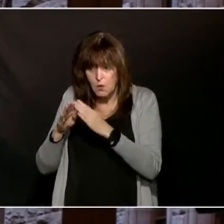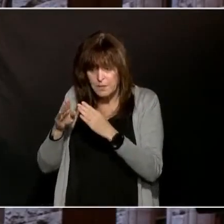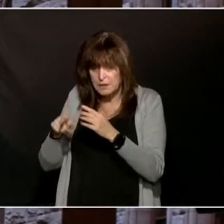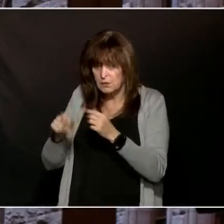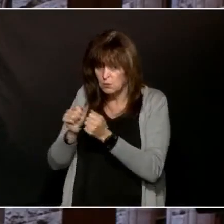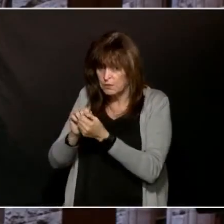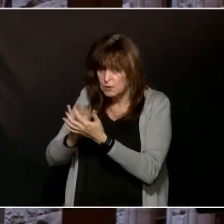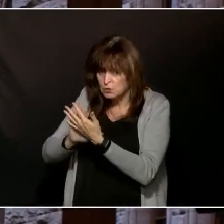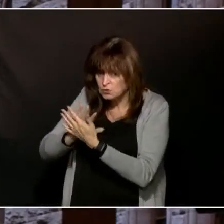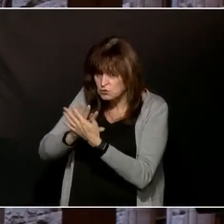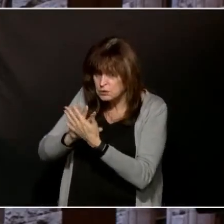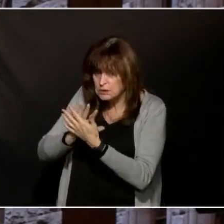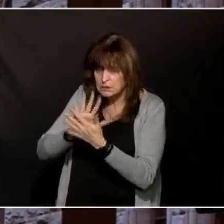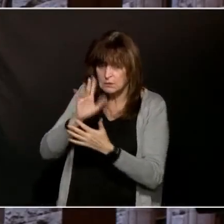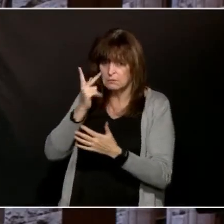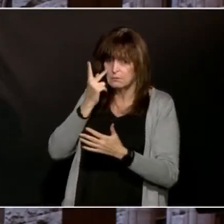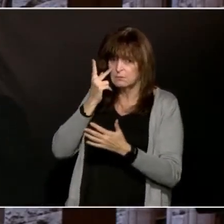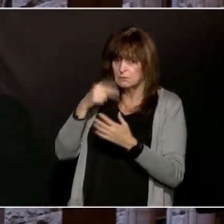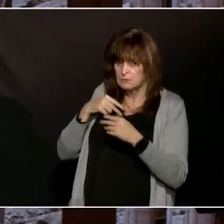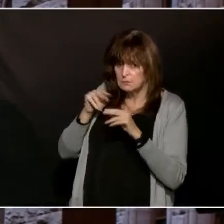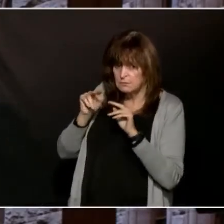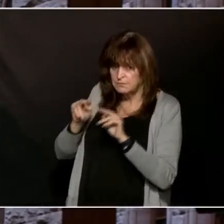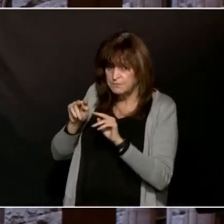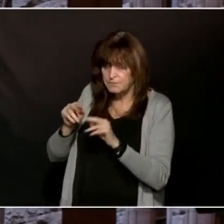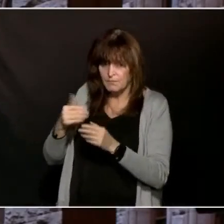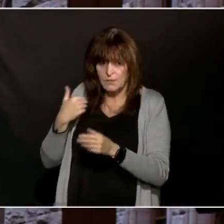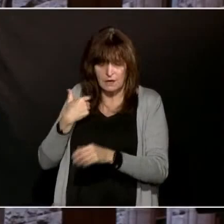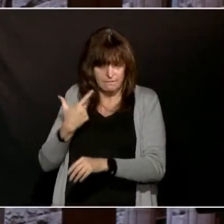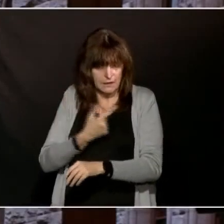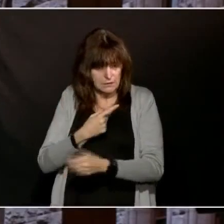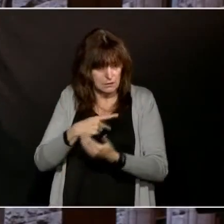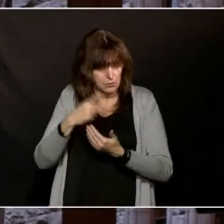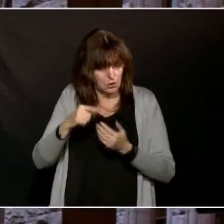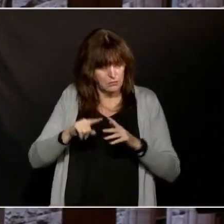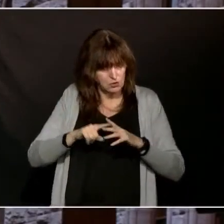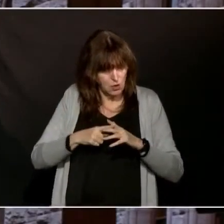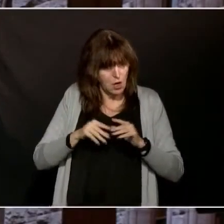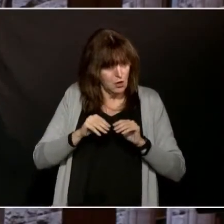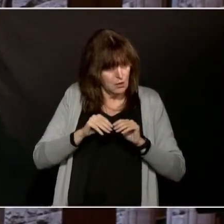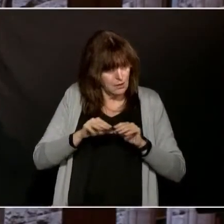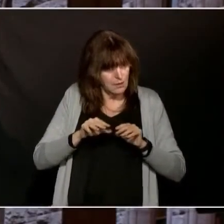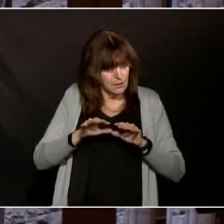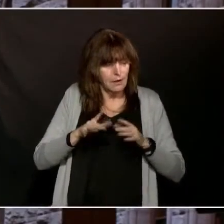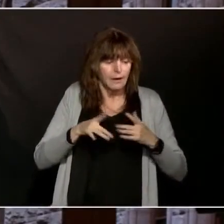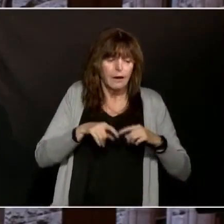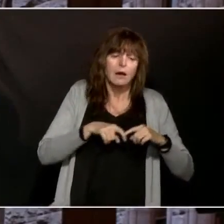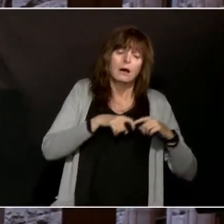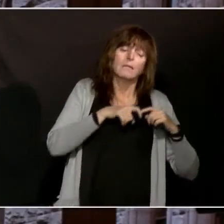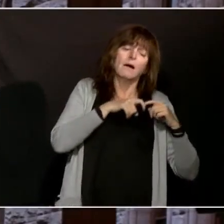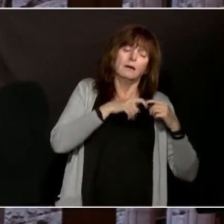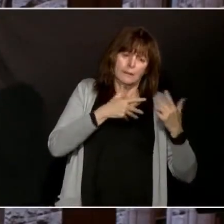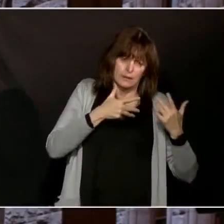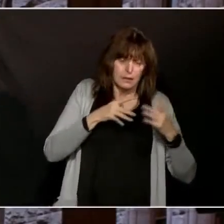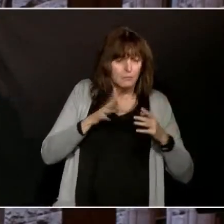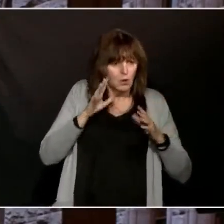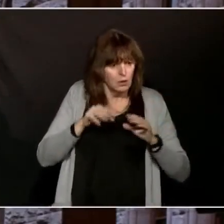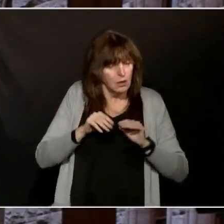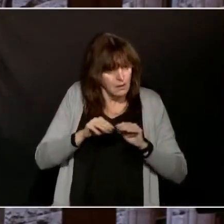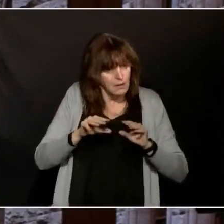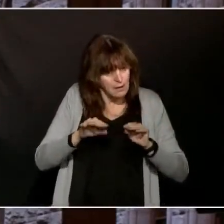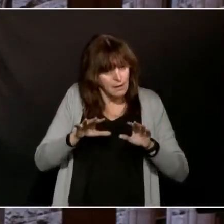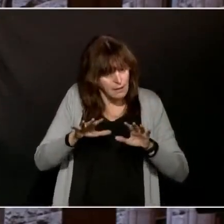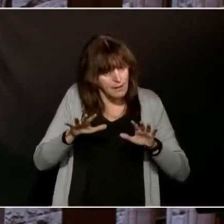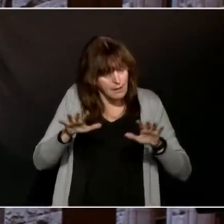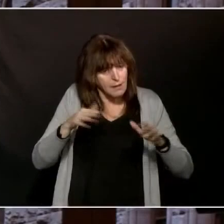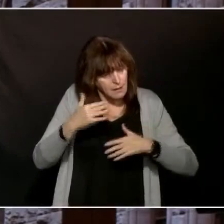have our vaccination program that's also slowly slowed down a bit at the moment, and is going to pick back up again. We would like to